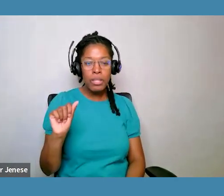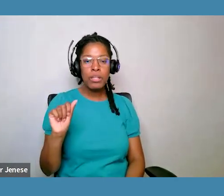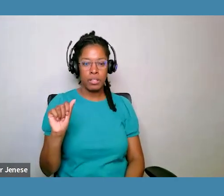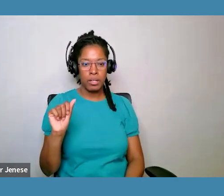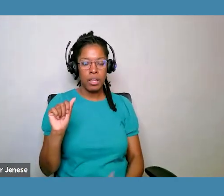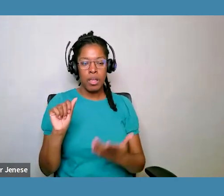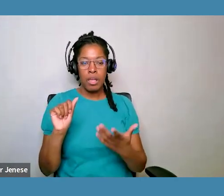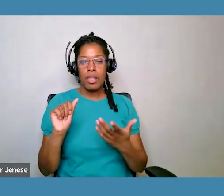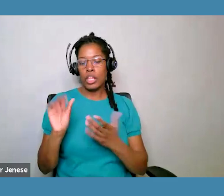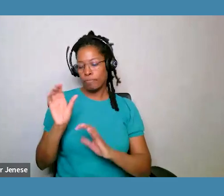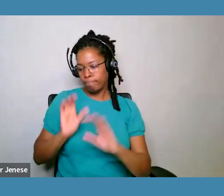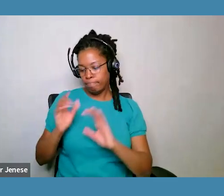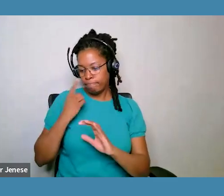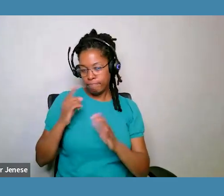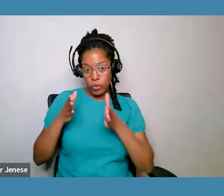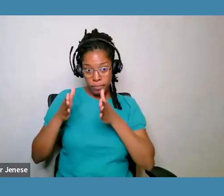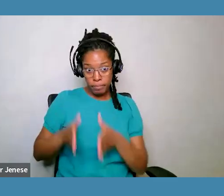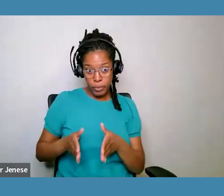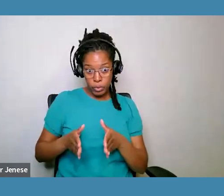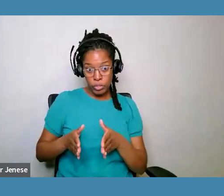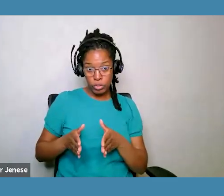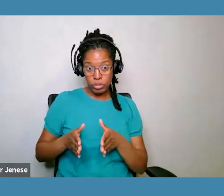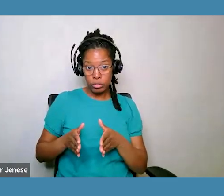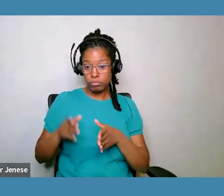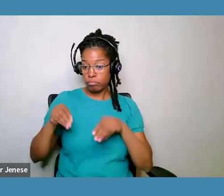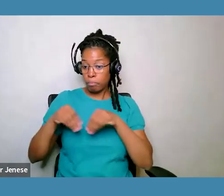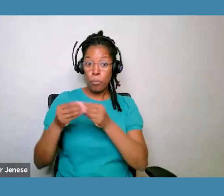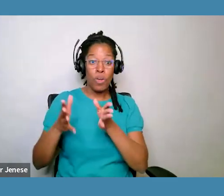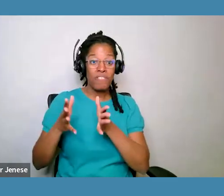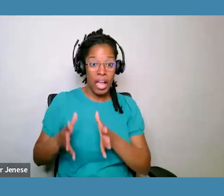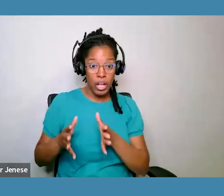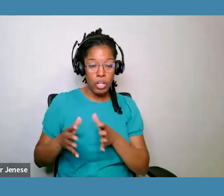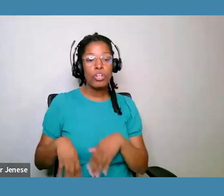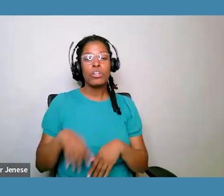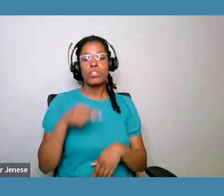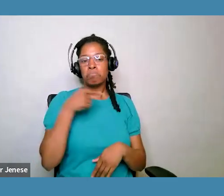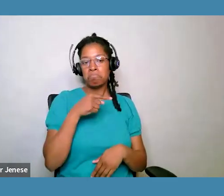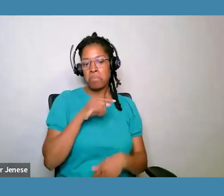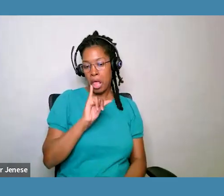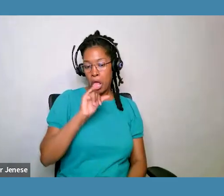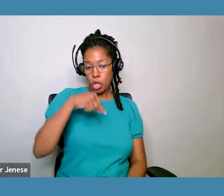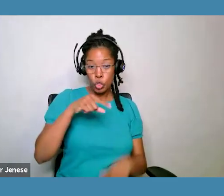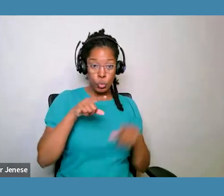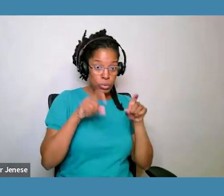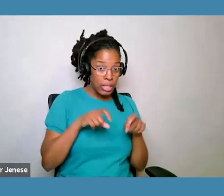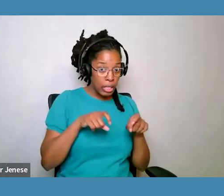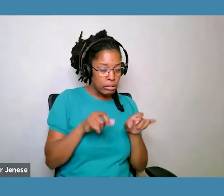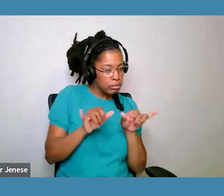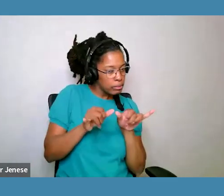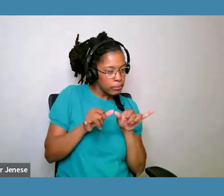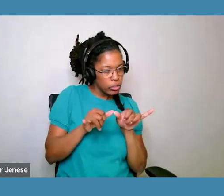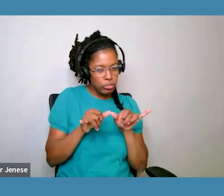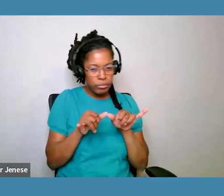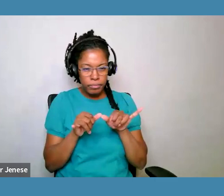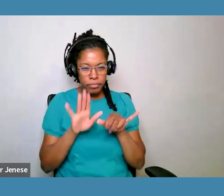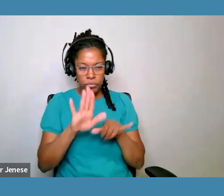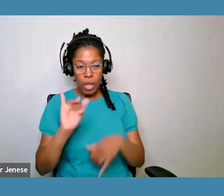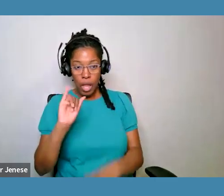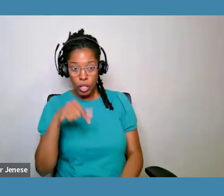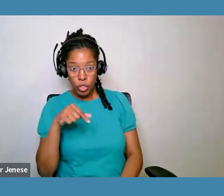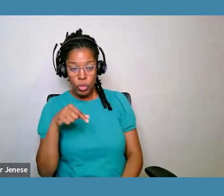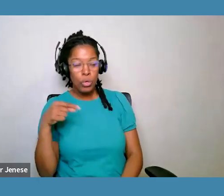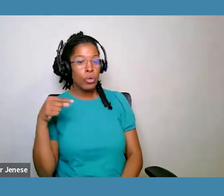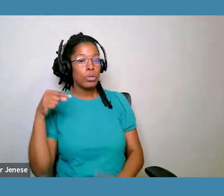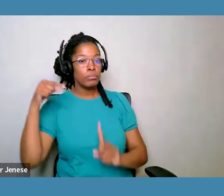for someone who they're looking for that IQ test. Those when they're measuring your IQ, they're